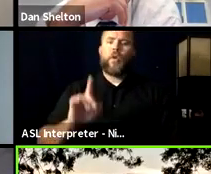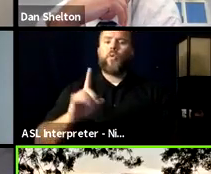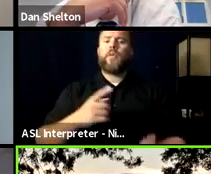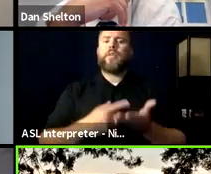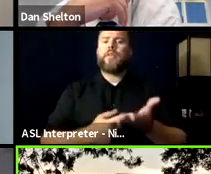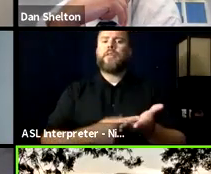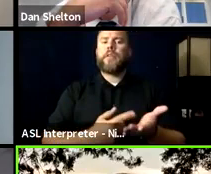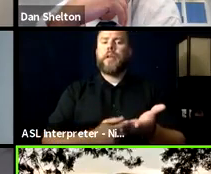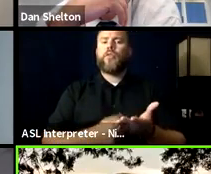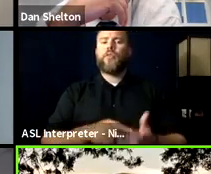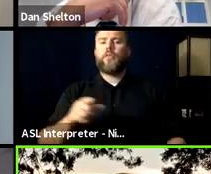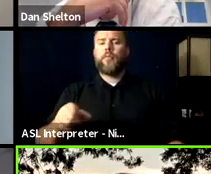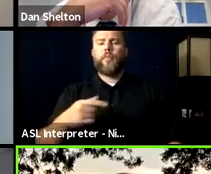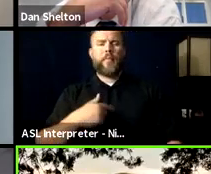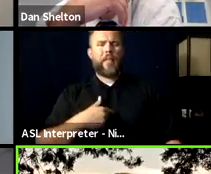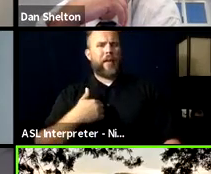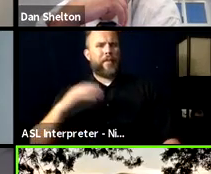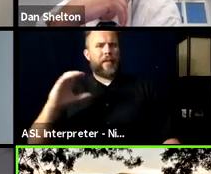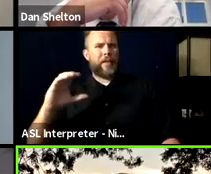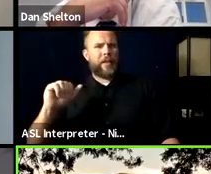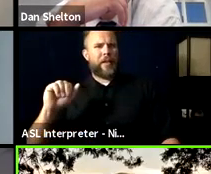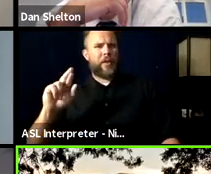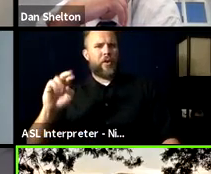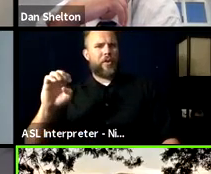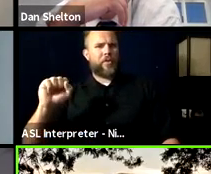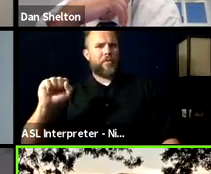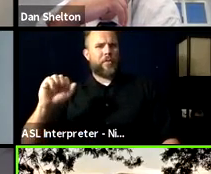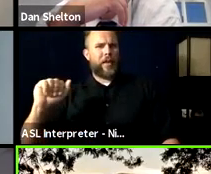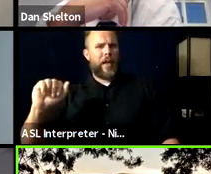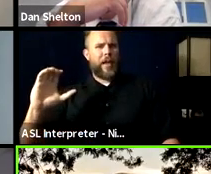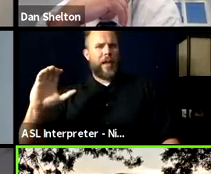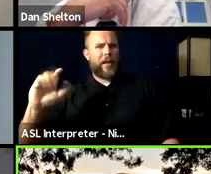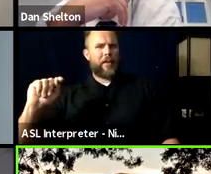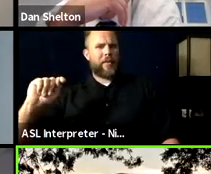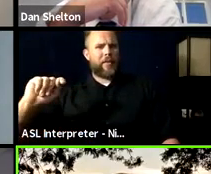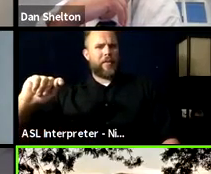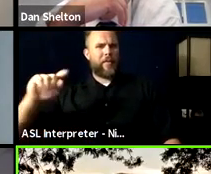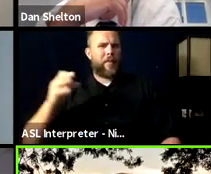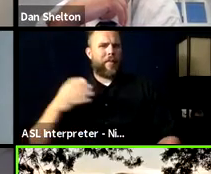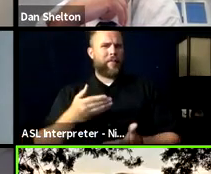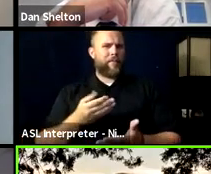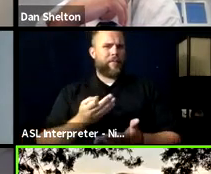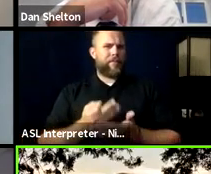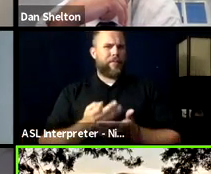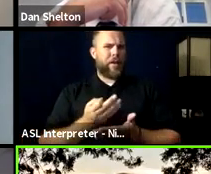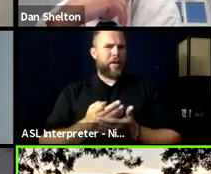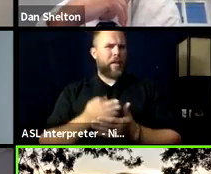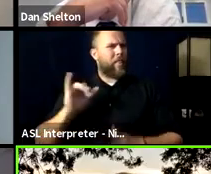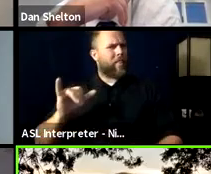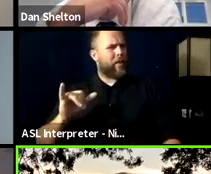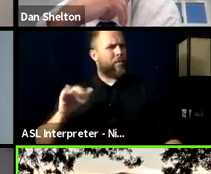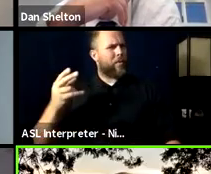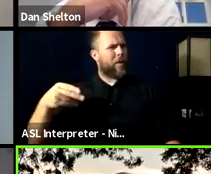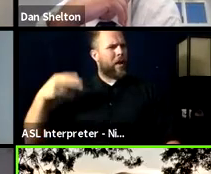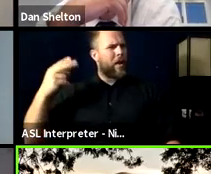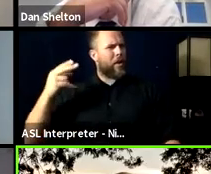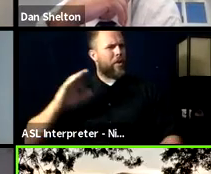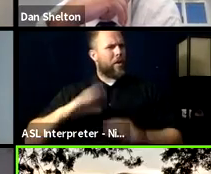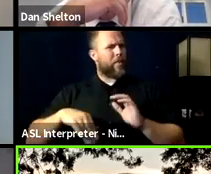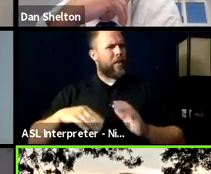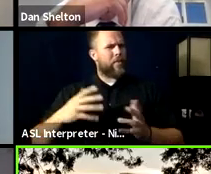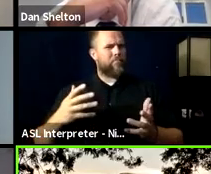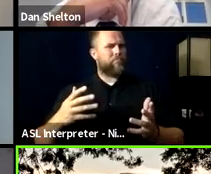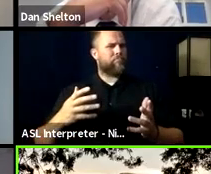I had a question about the CARES Act funding. It ended up a little higher than I originally had heard, which is